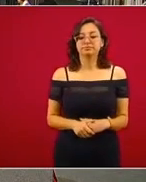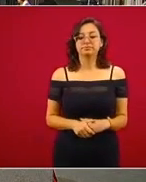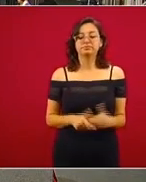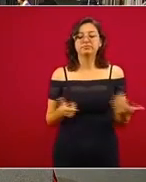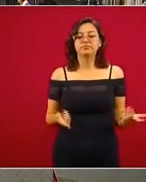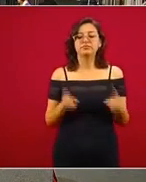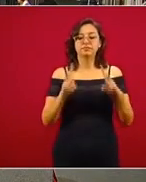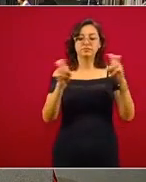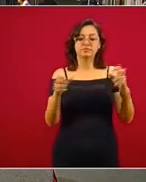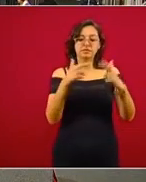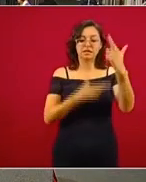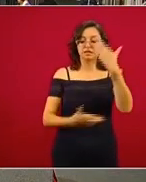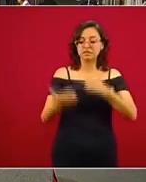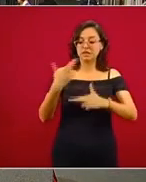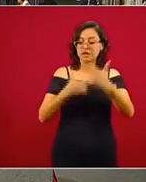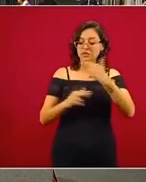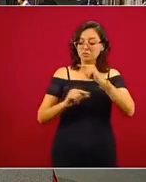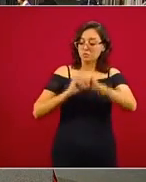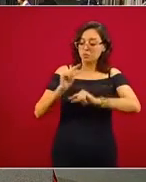yes, you next.